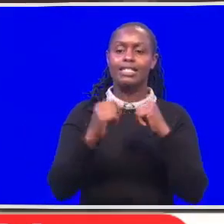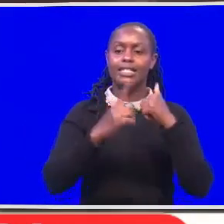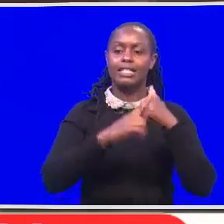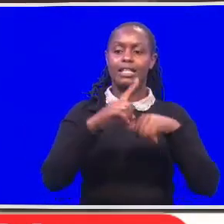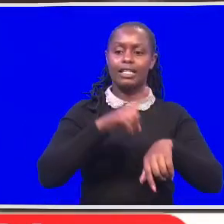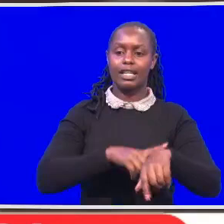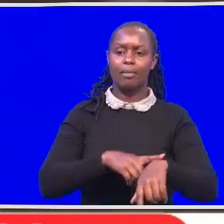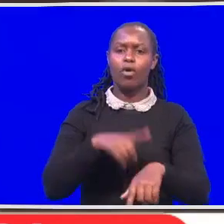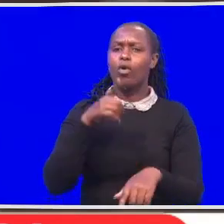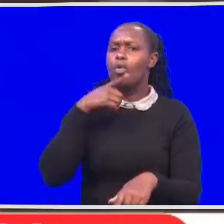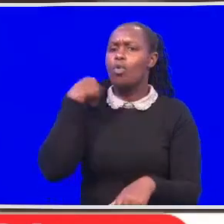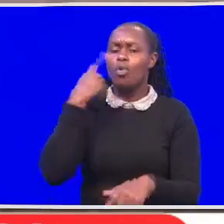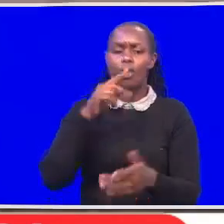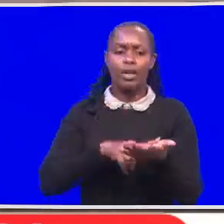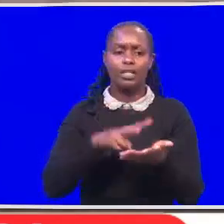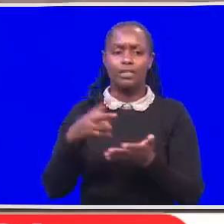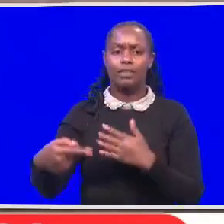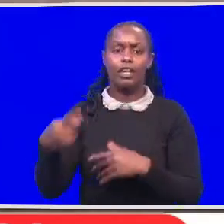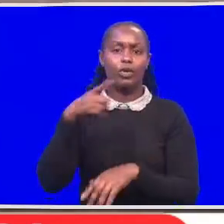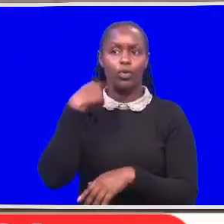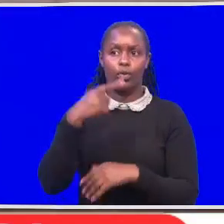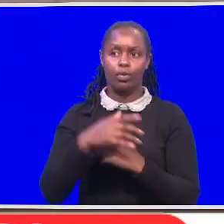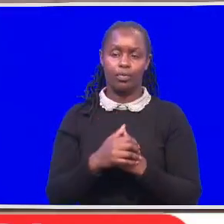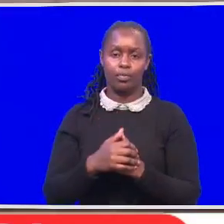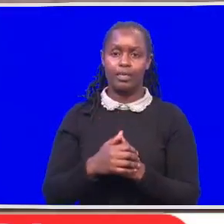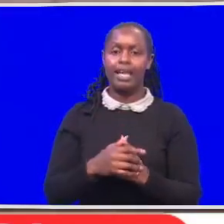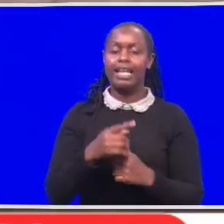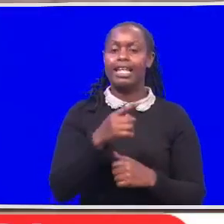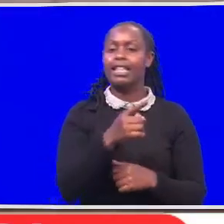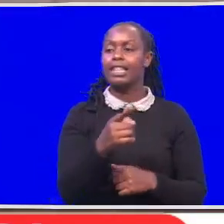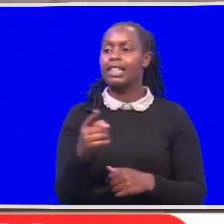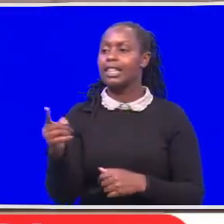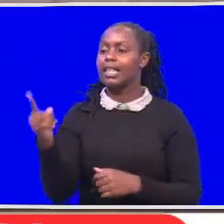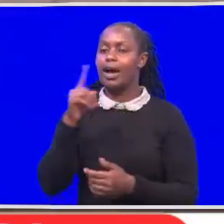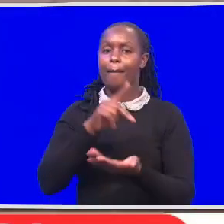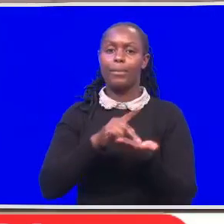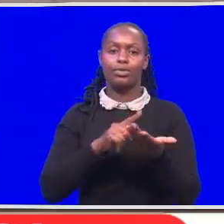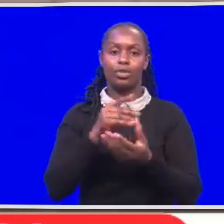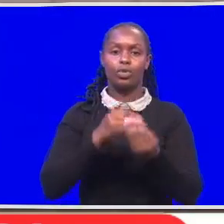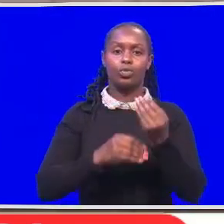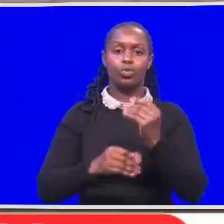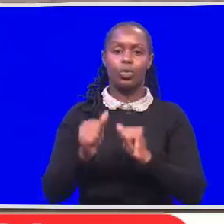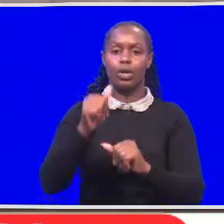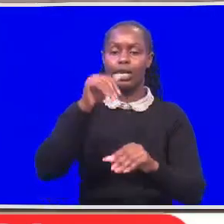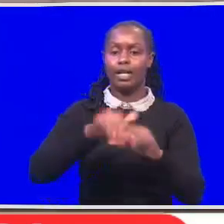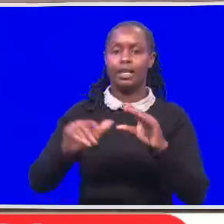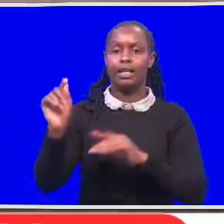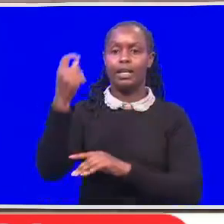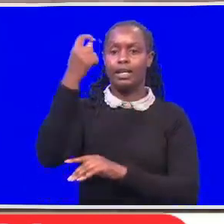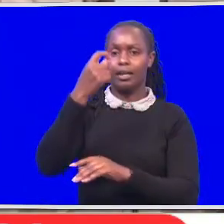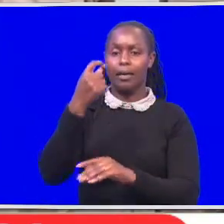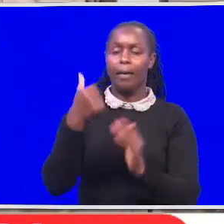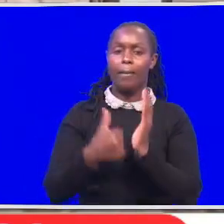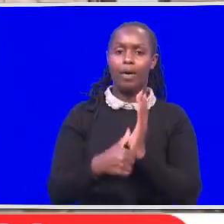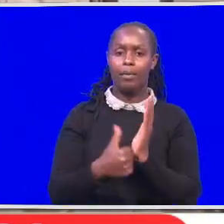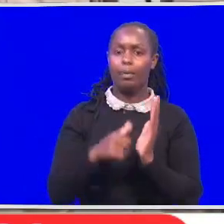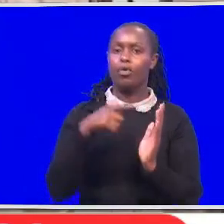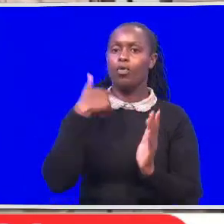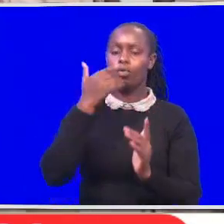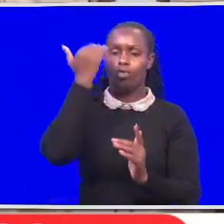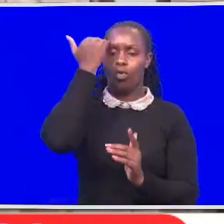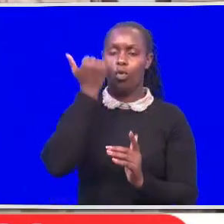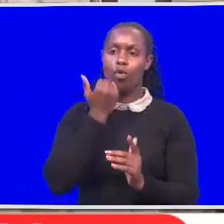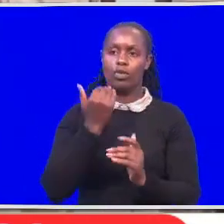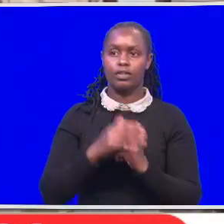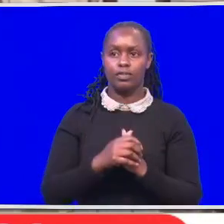Who is failing who? Sumu yote nauzwa hapa Kenya, mahakama ndio imekubalia sumu nauzwa. Some senior